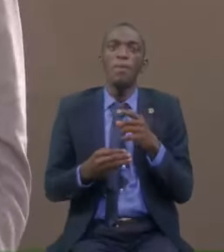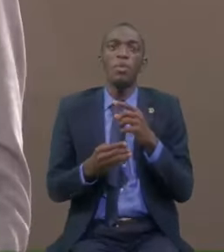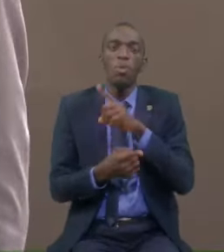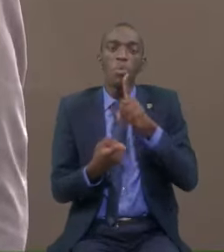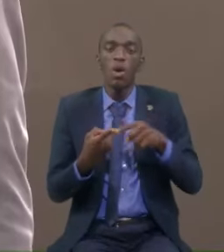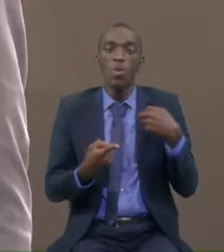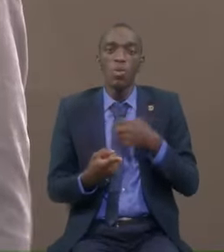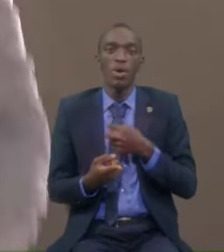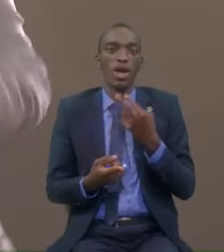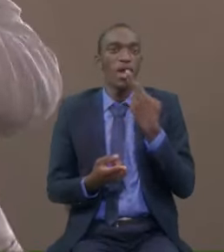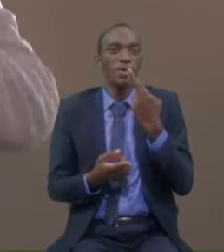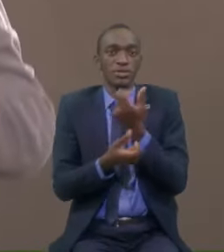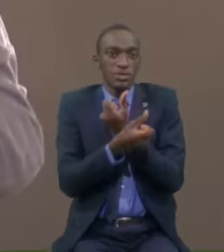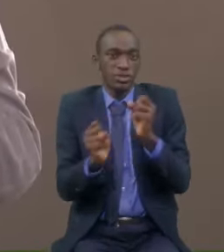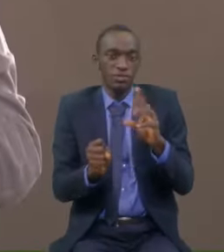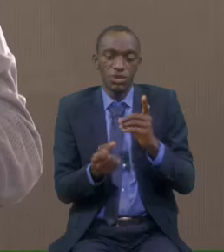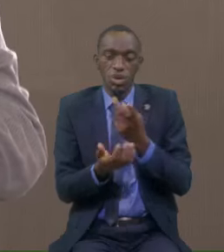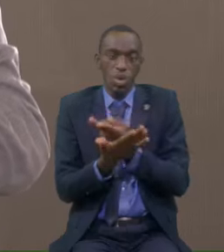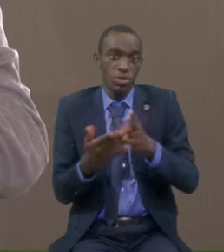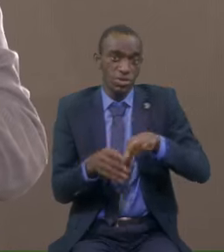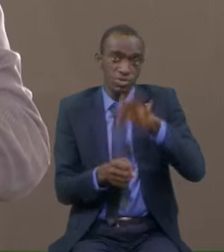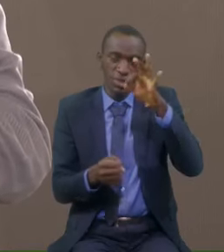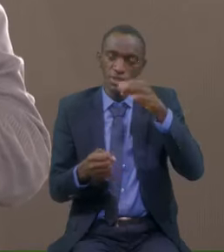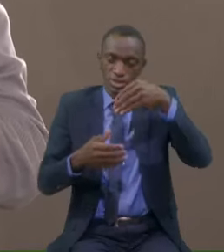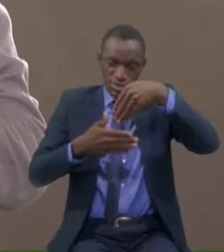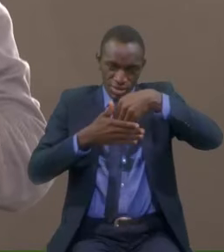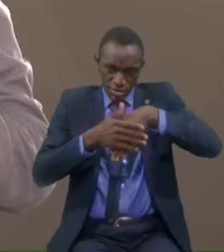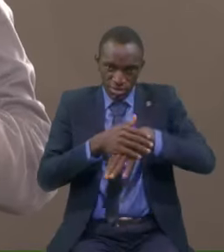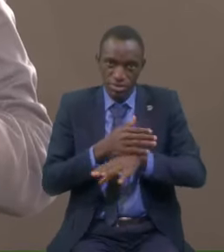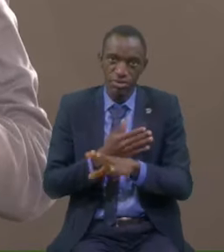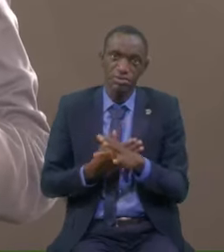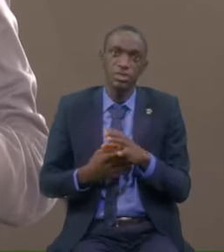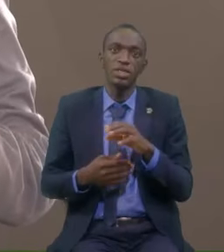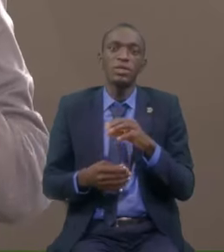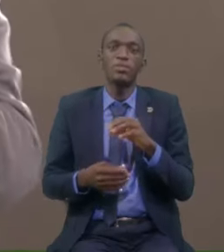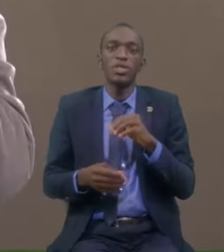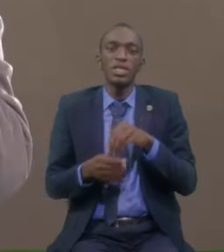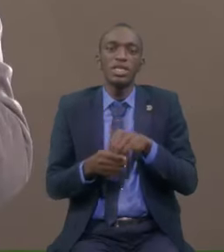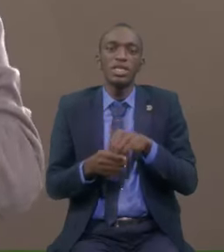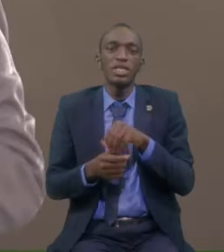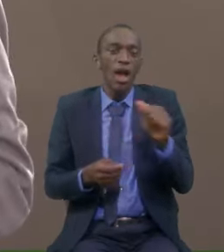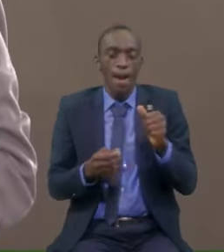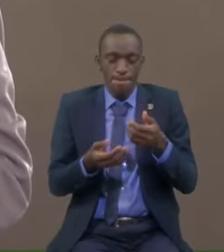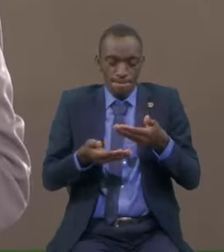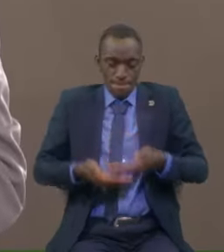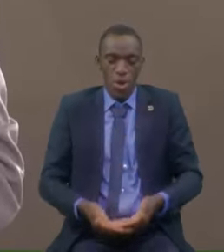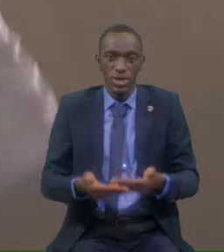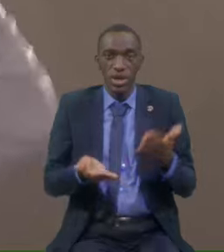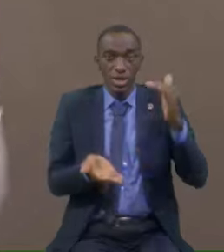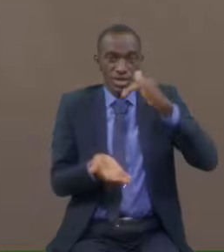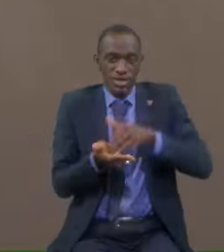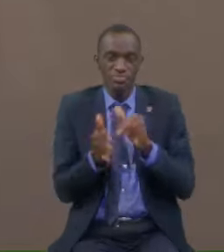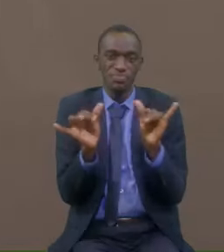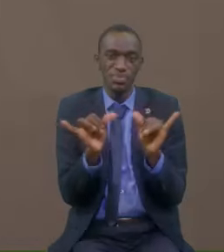Spirit comes in a born again measure, born of the